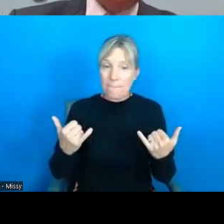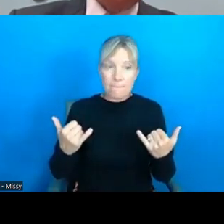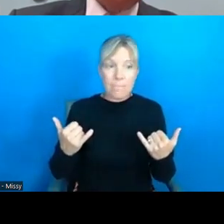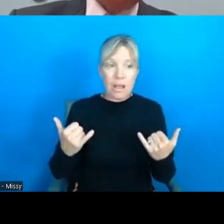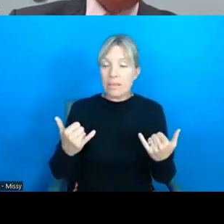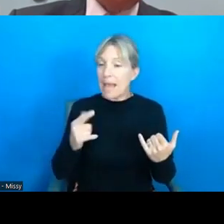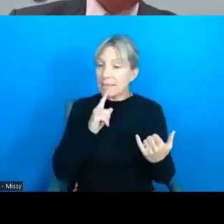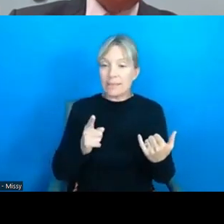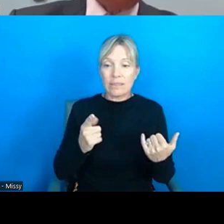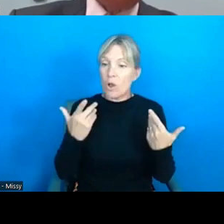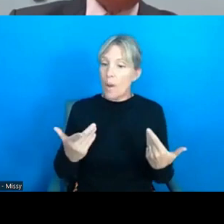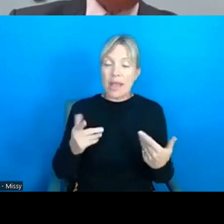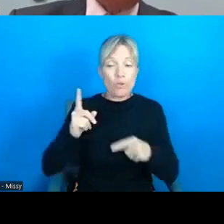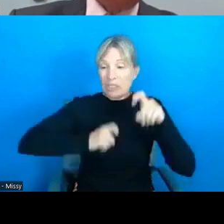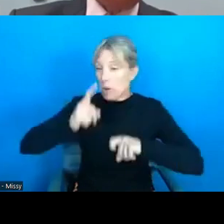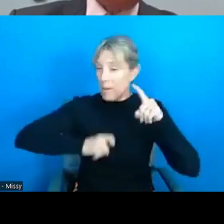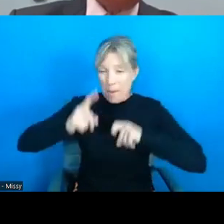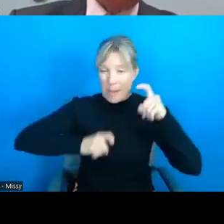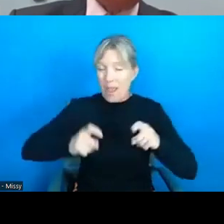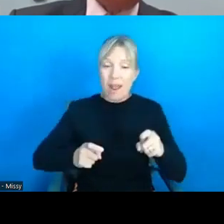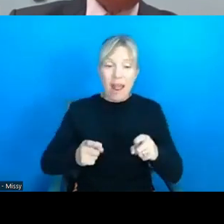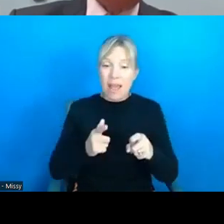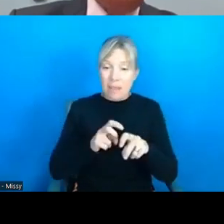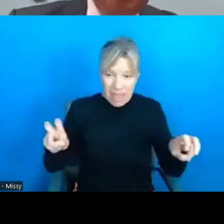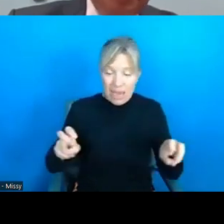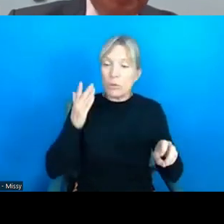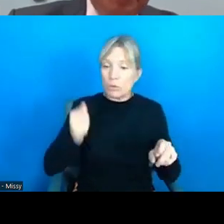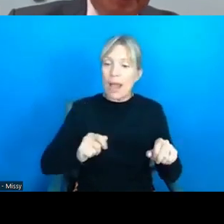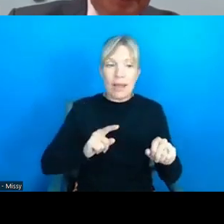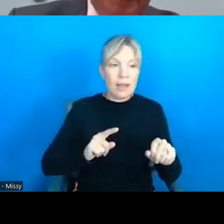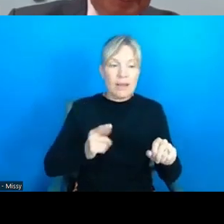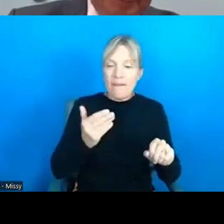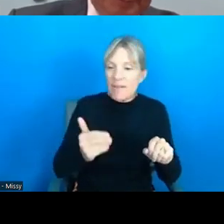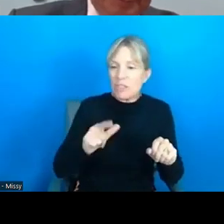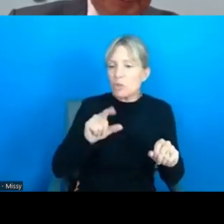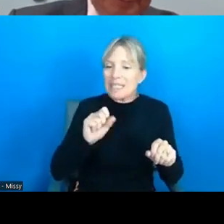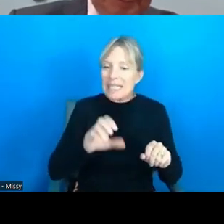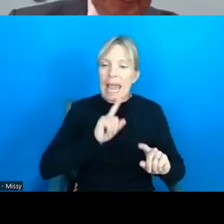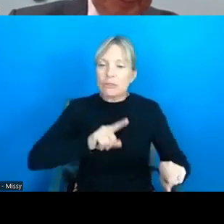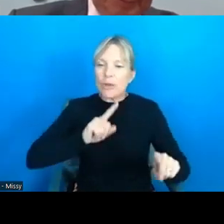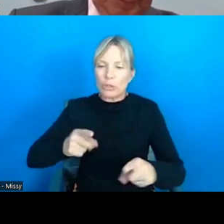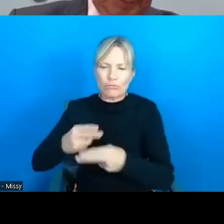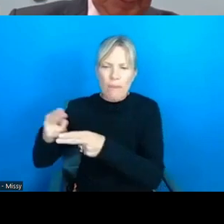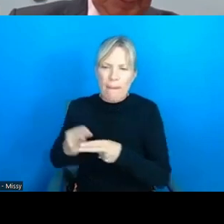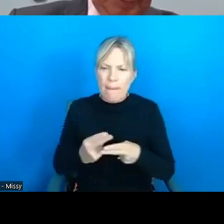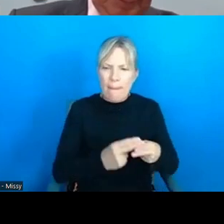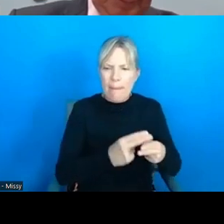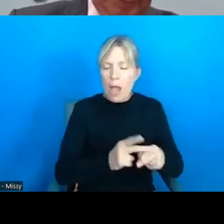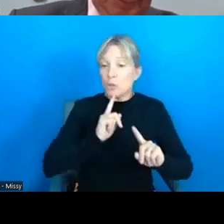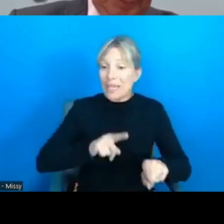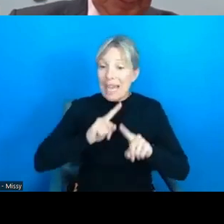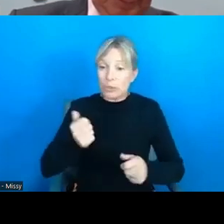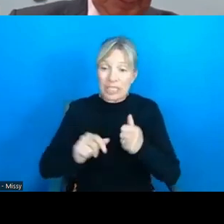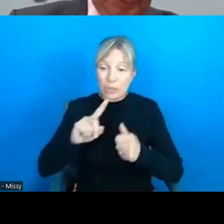can through, and those of us on the panel will try to do a 15 to 20 second quick answer to each